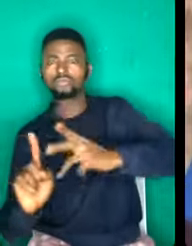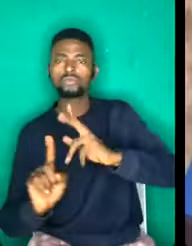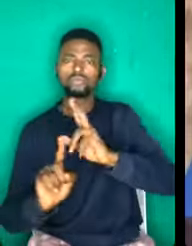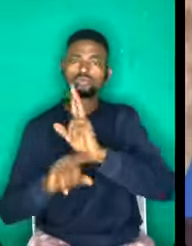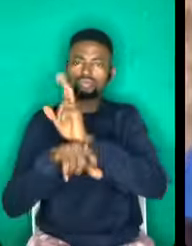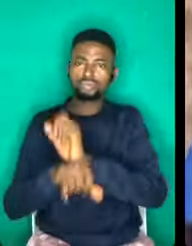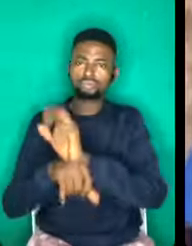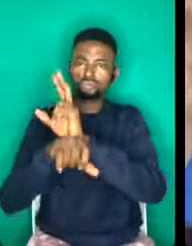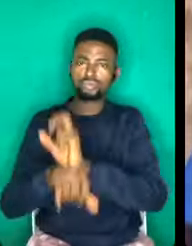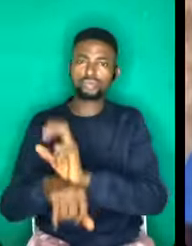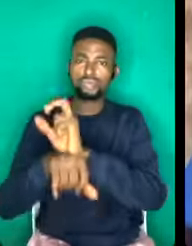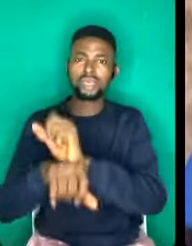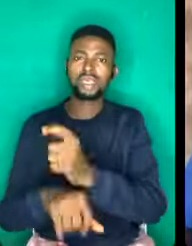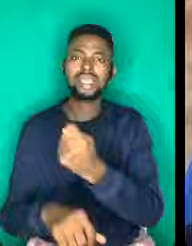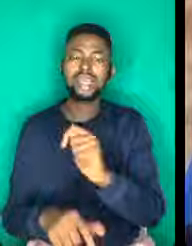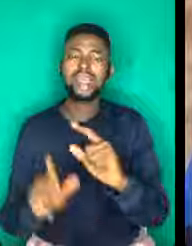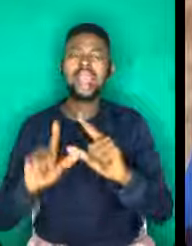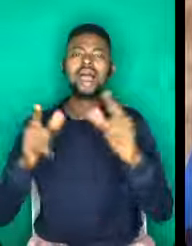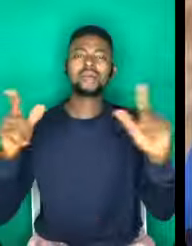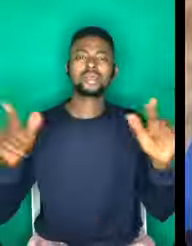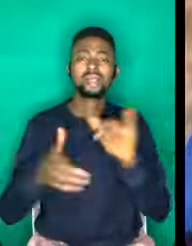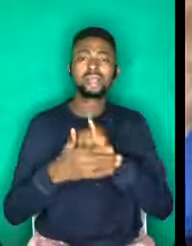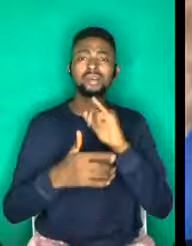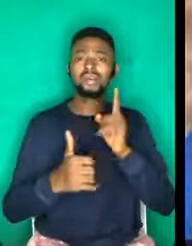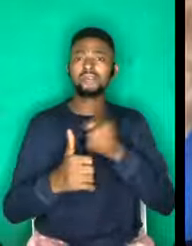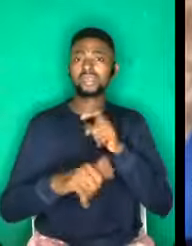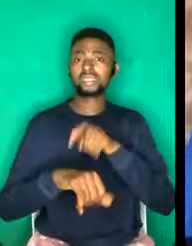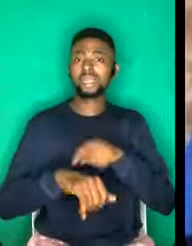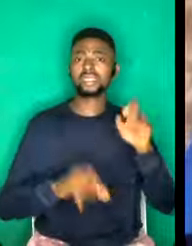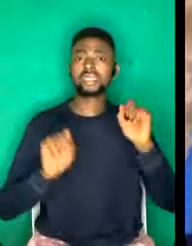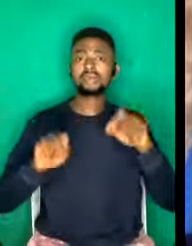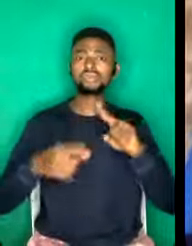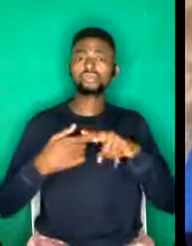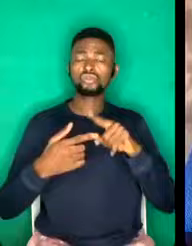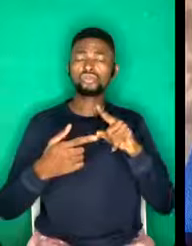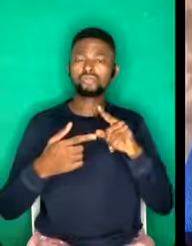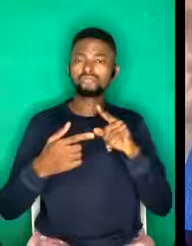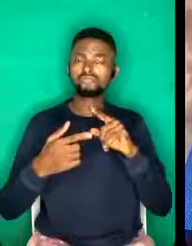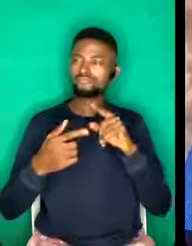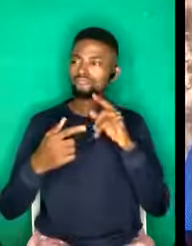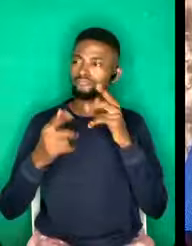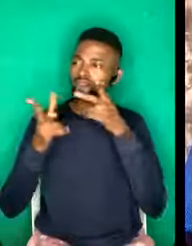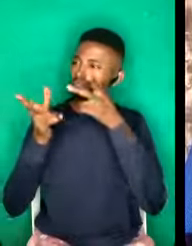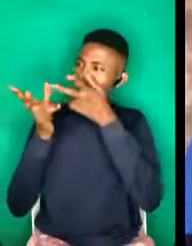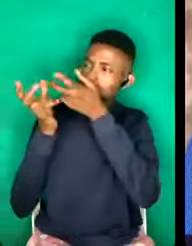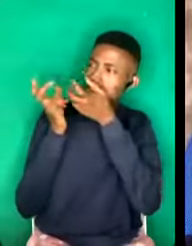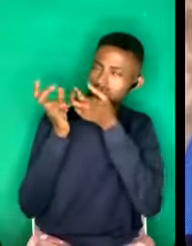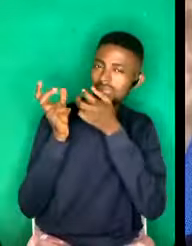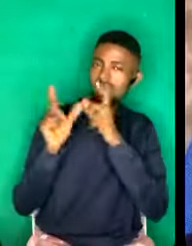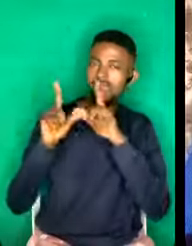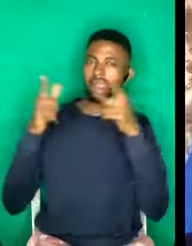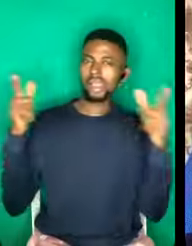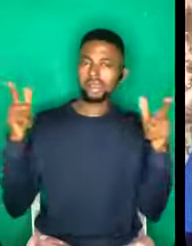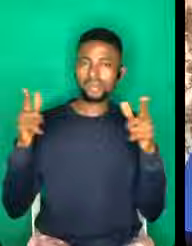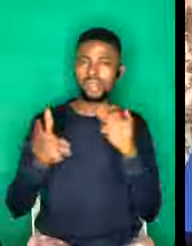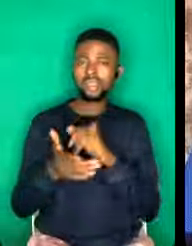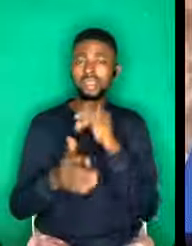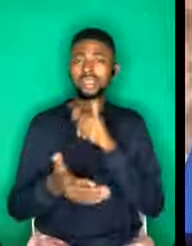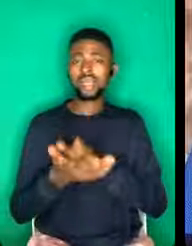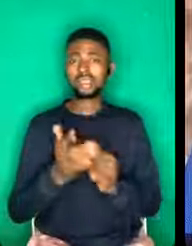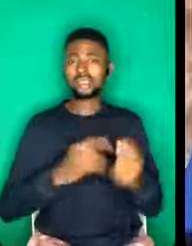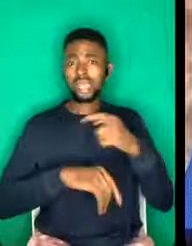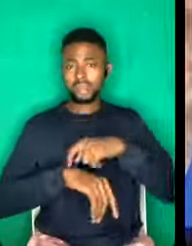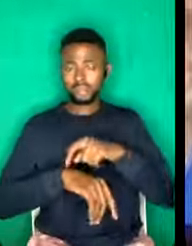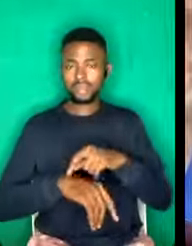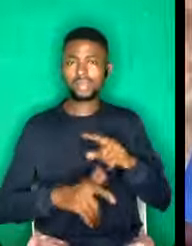was the first time I was able to access language, the sign language. Then I had to go to school where I had the